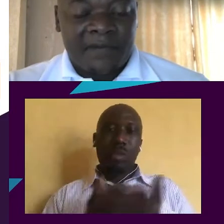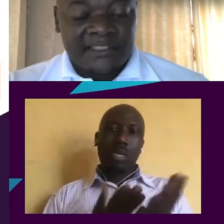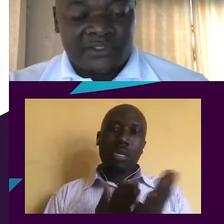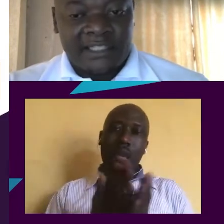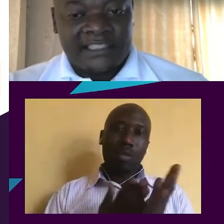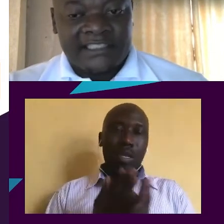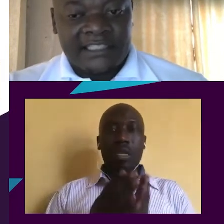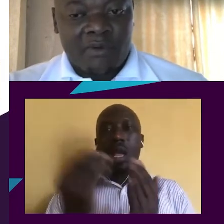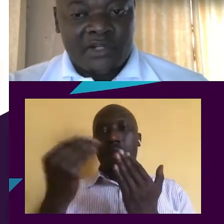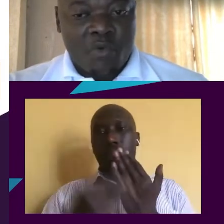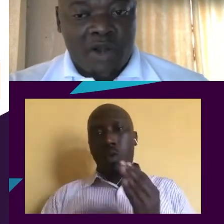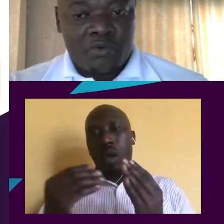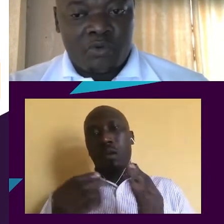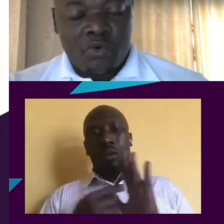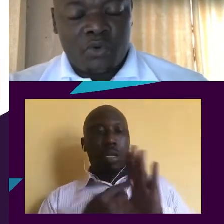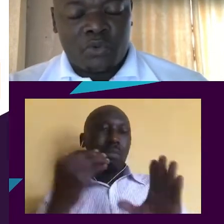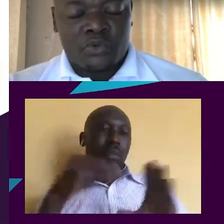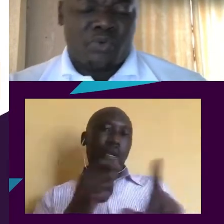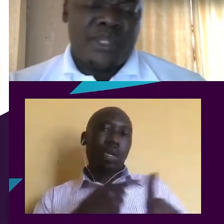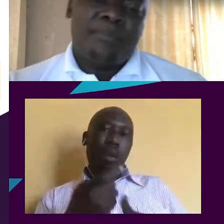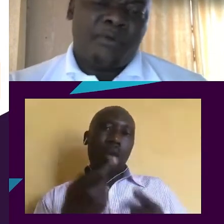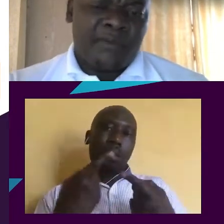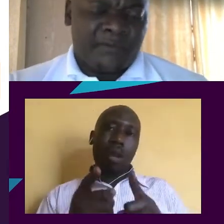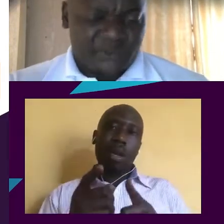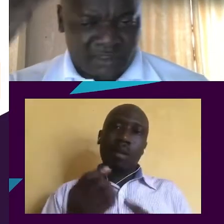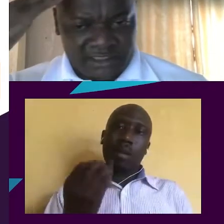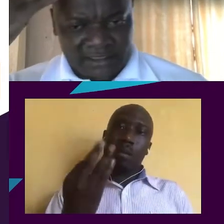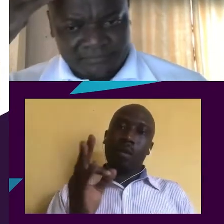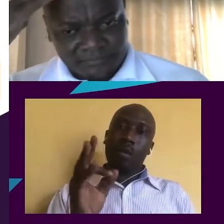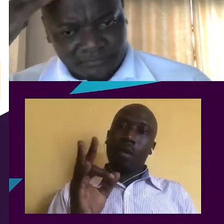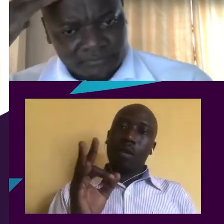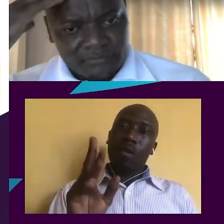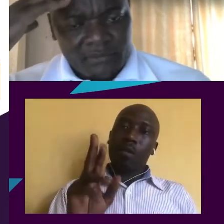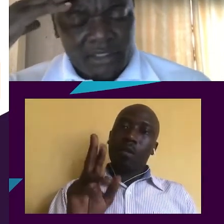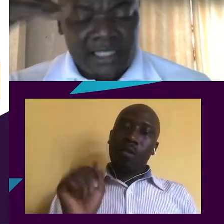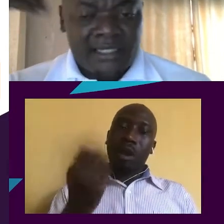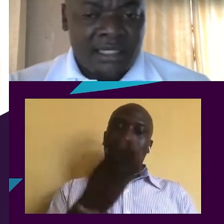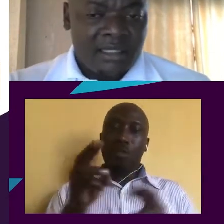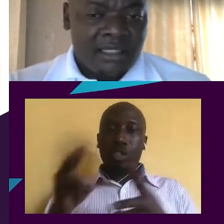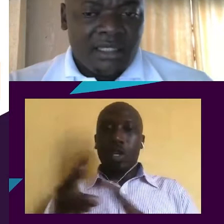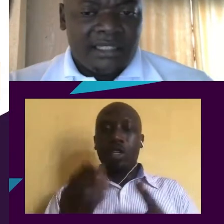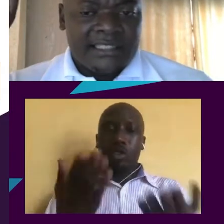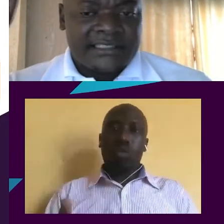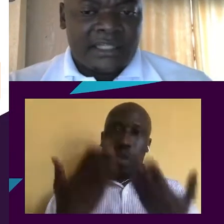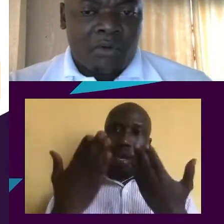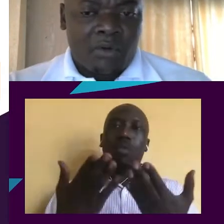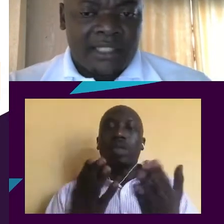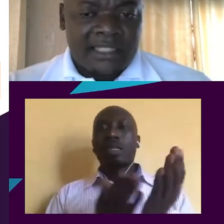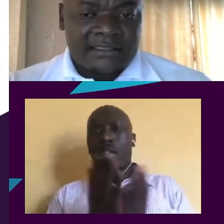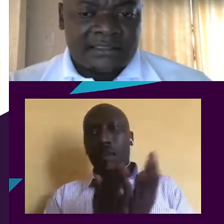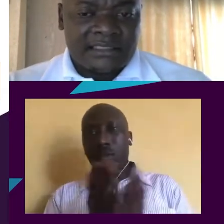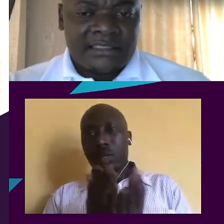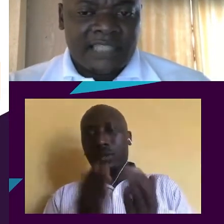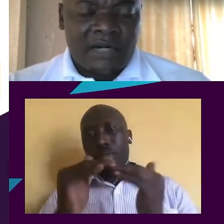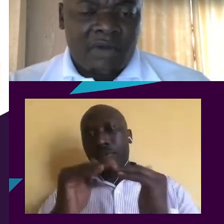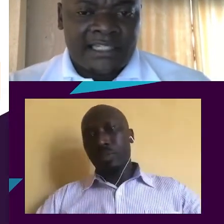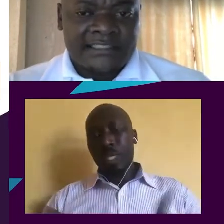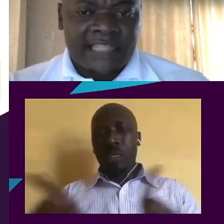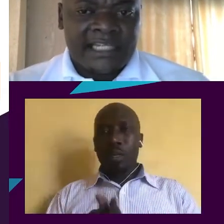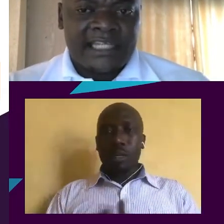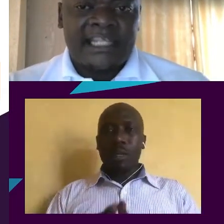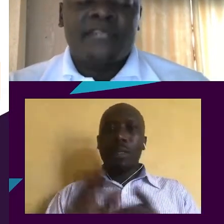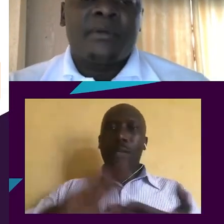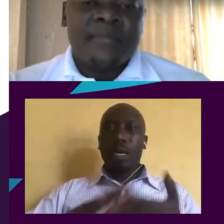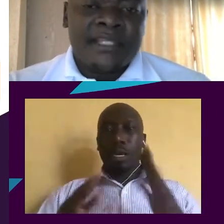again, FUFA has a strategy, what we want to do to improve infrastructure. Then the stakeholders, internal